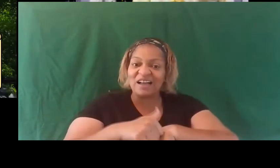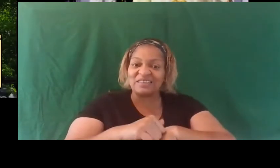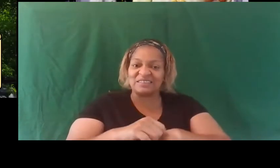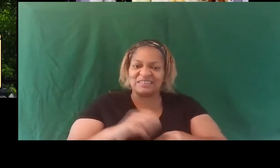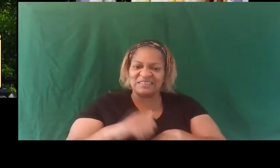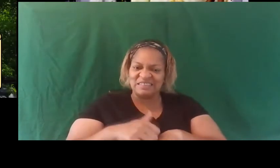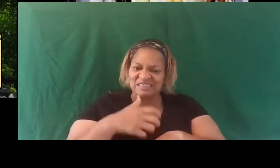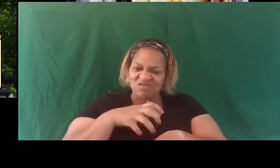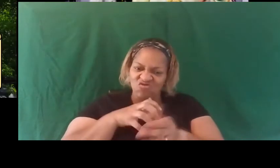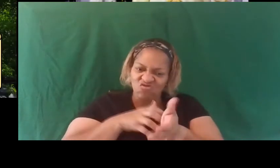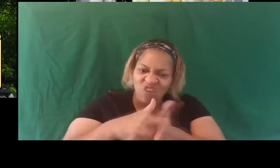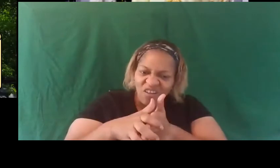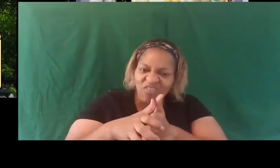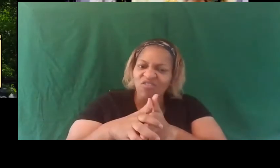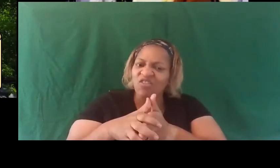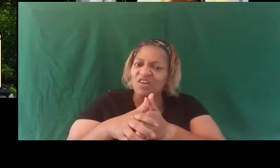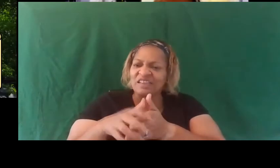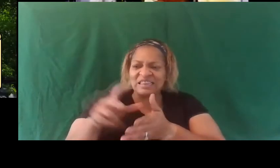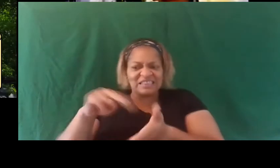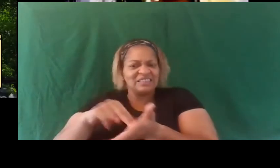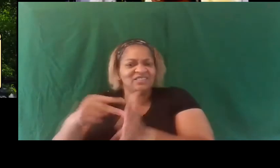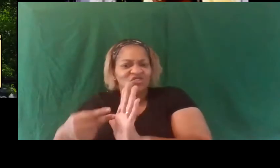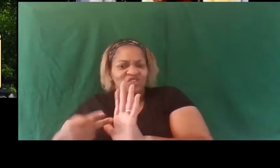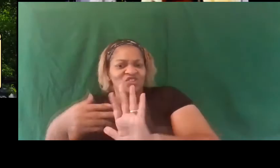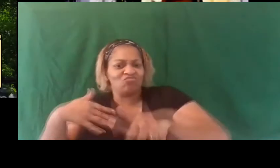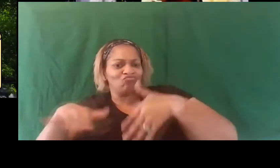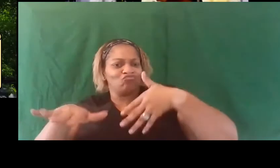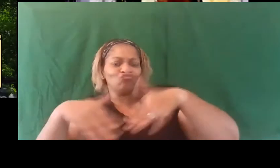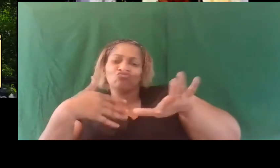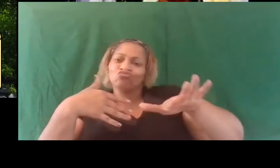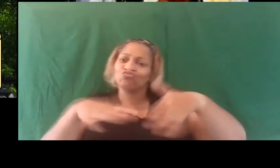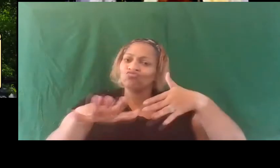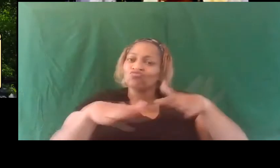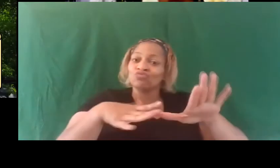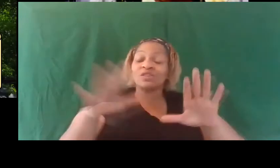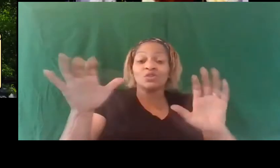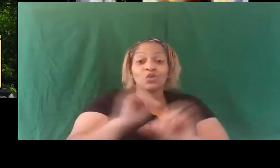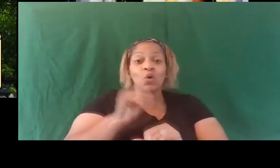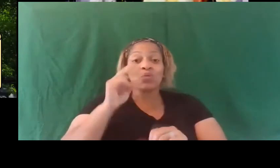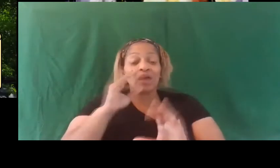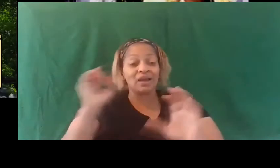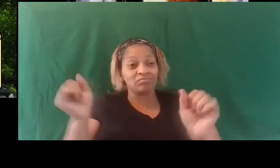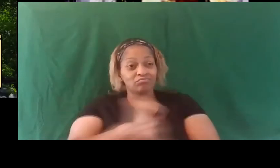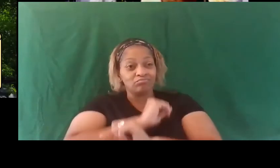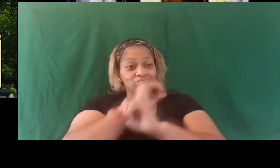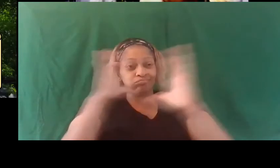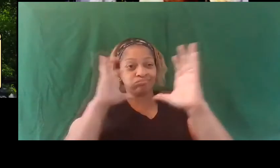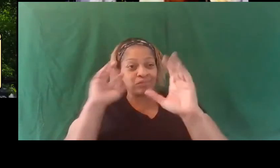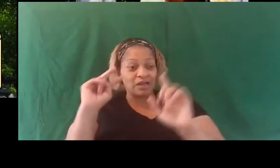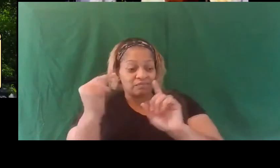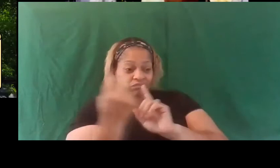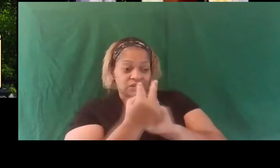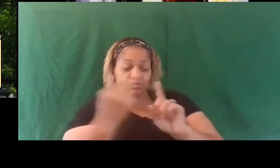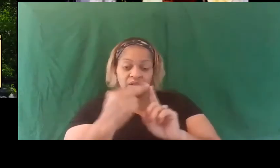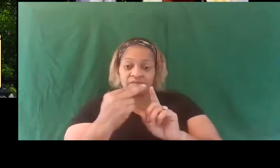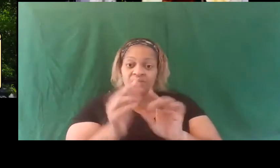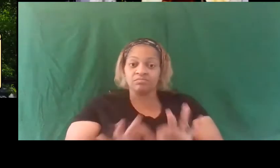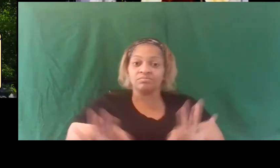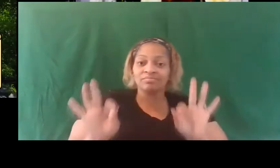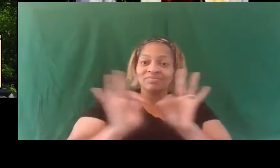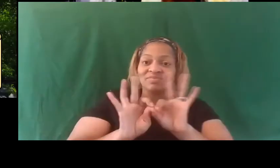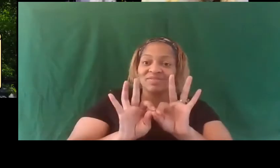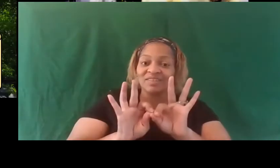So perception is key. Nietzsche said, all things are subject to